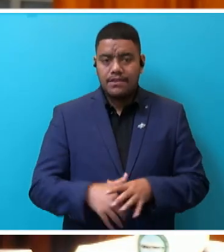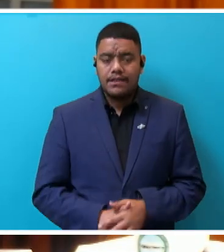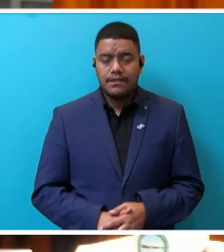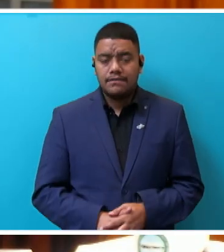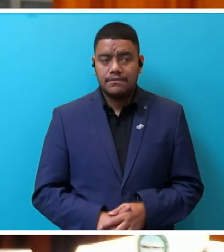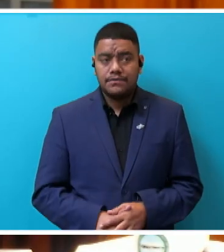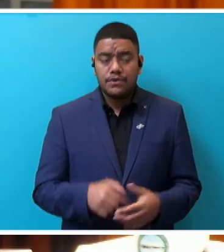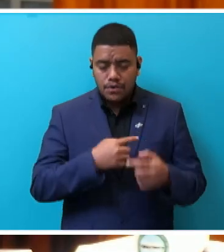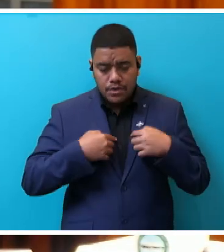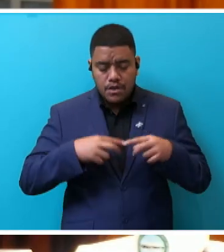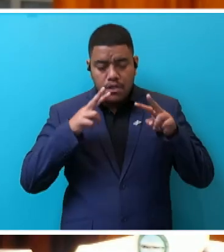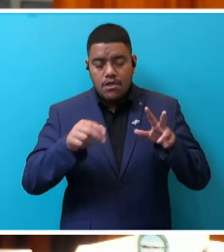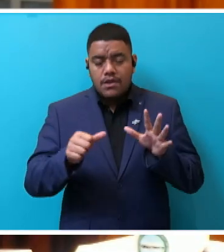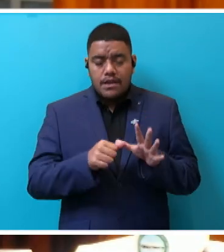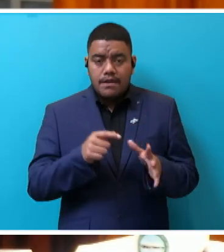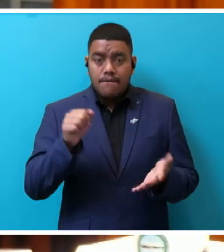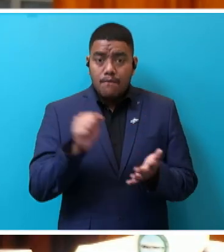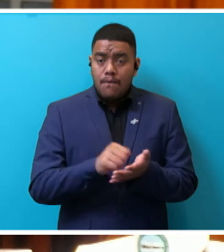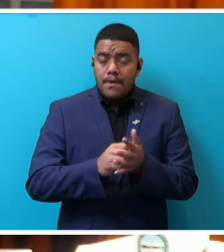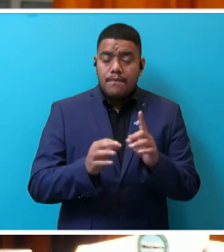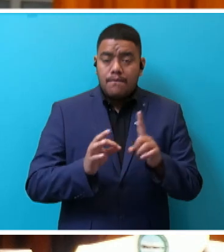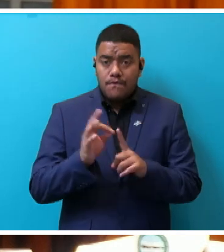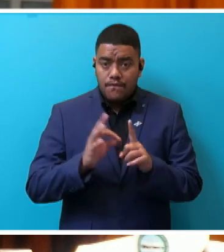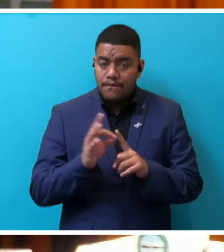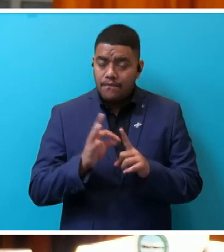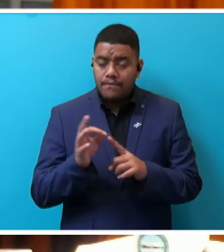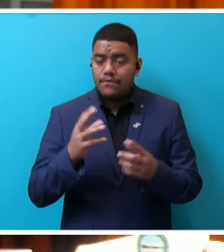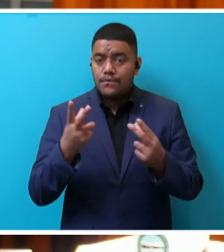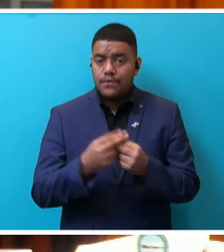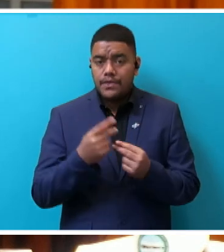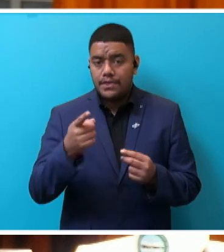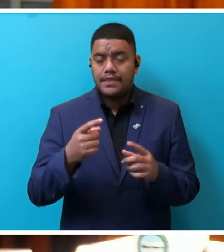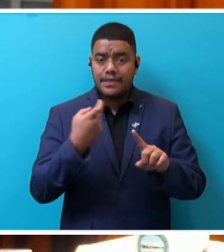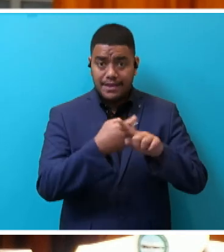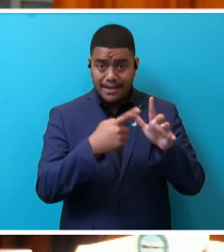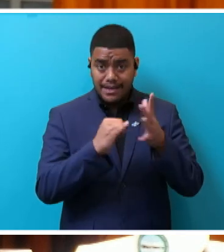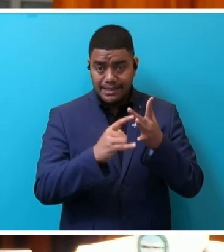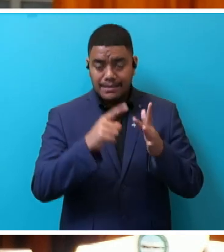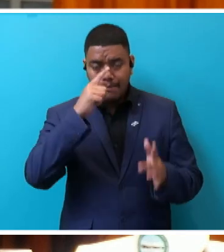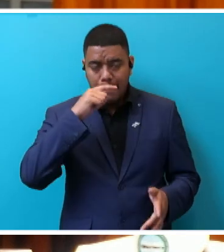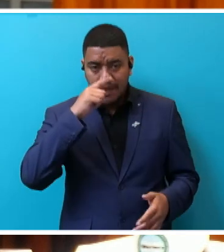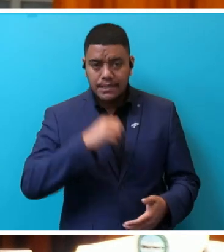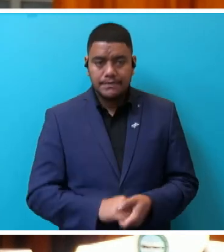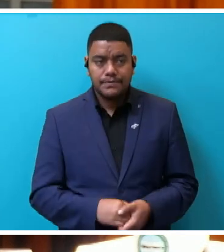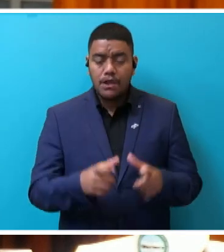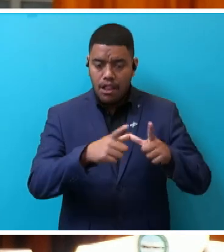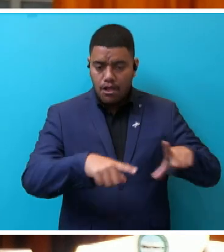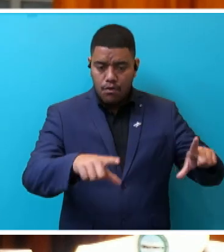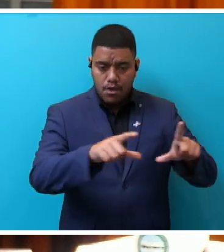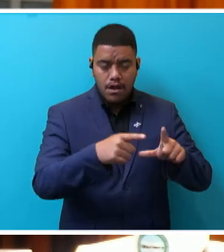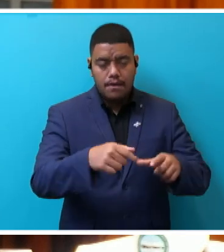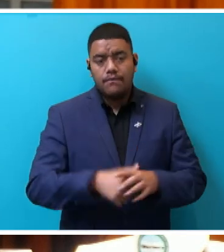We're looking at modality to be developed with the Kasi people, the local